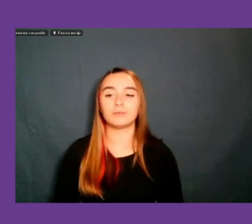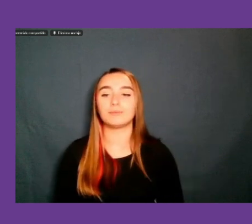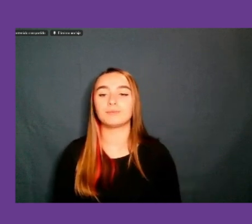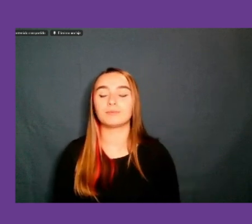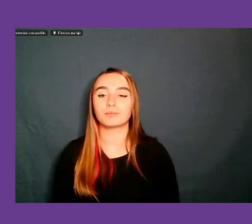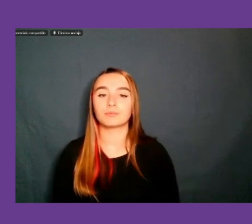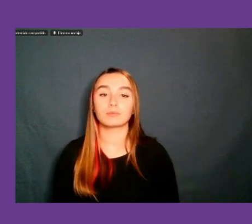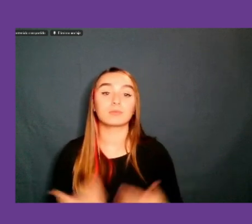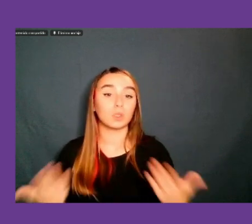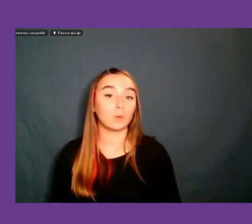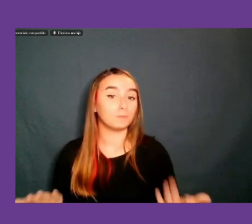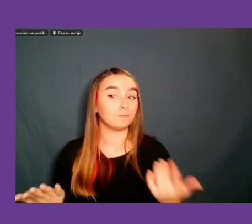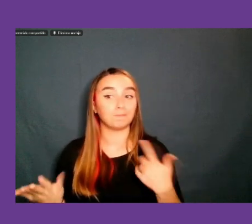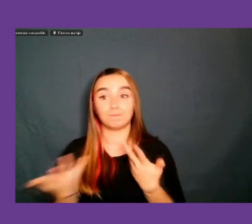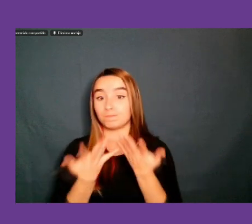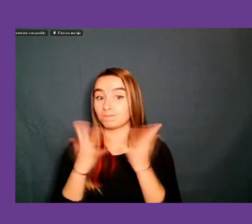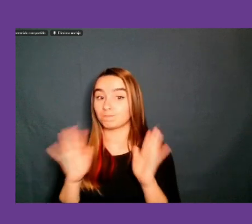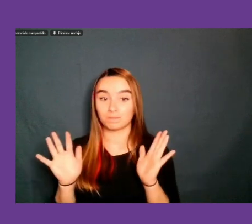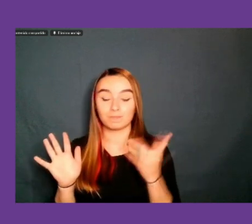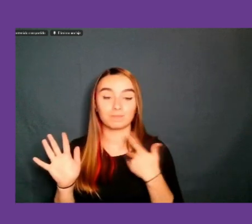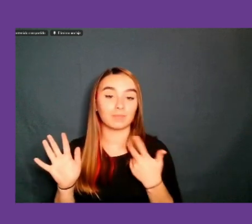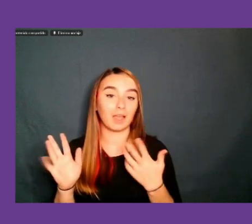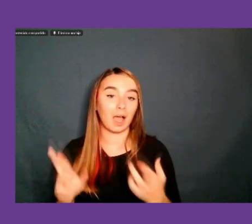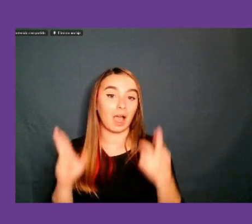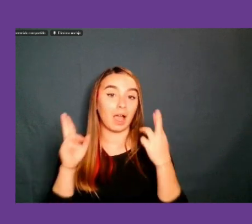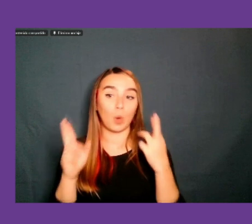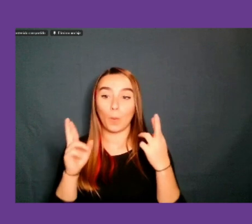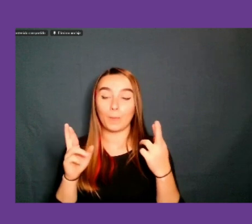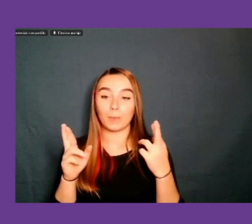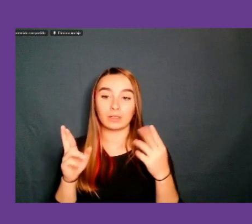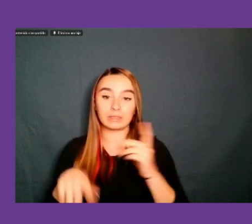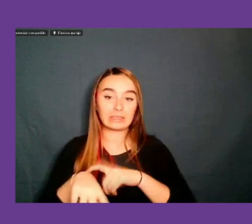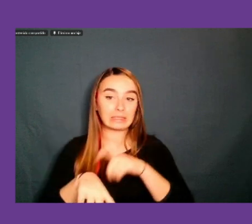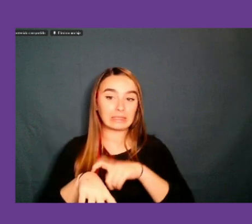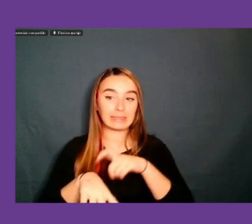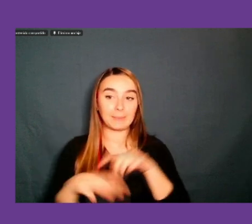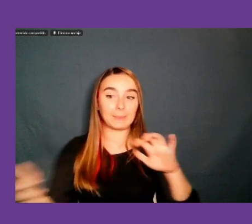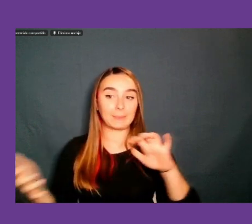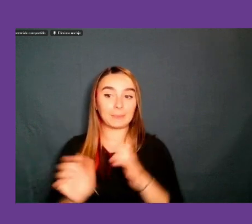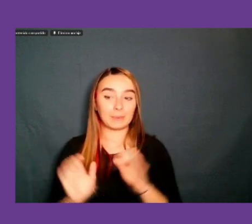So that is what I have for now, and I hope I kept my short time period.